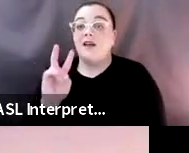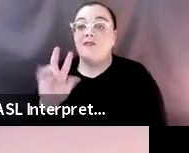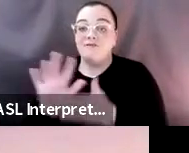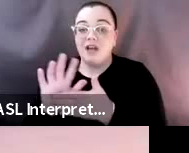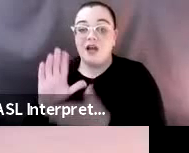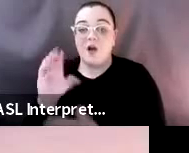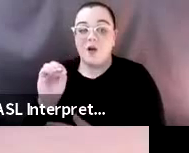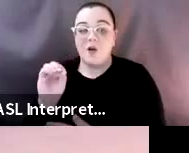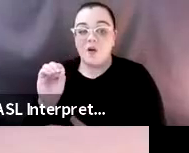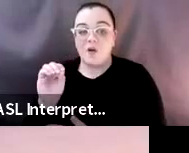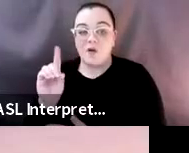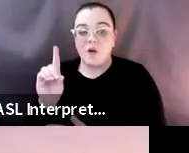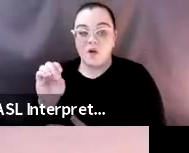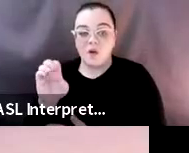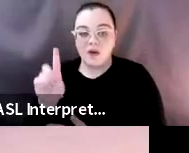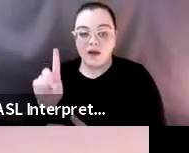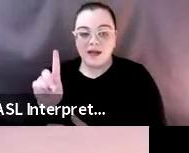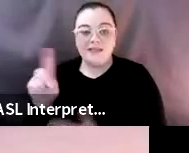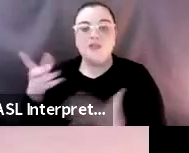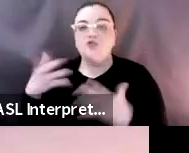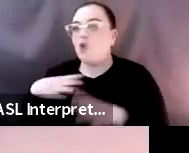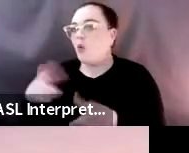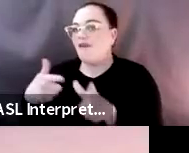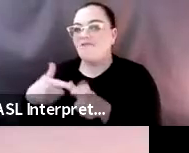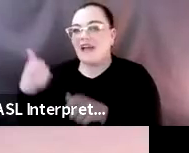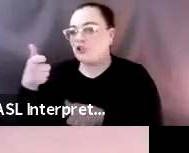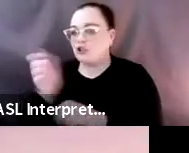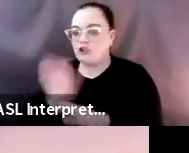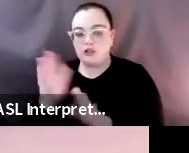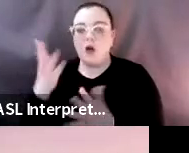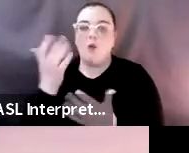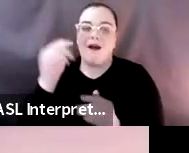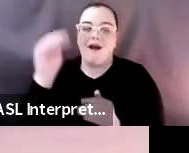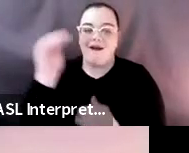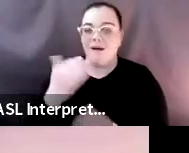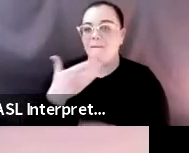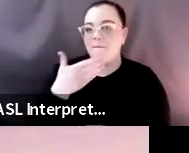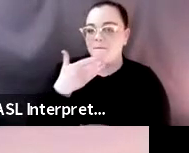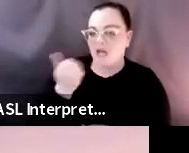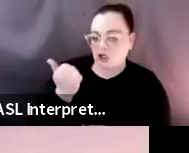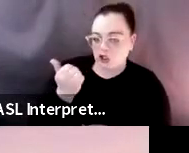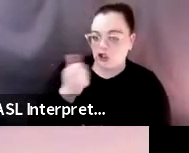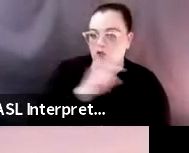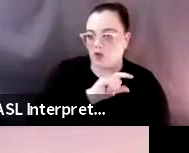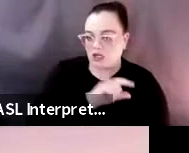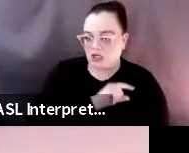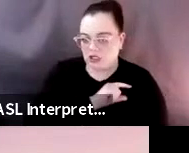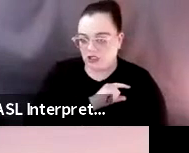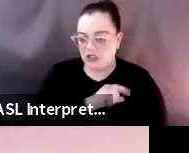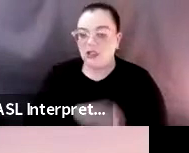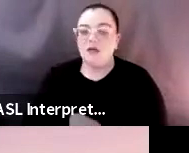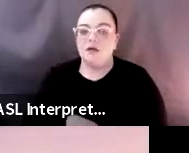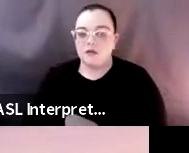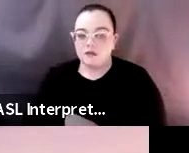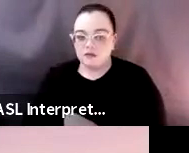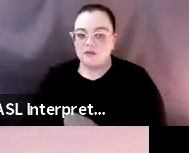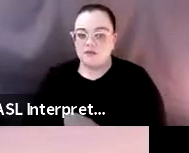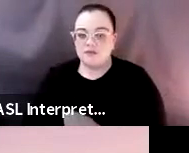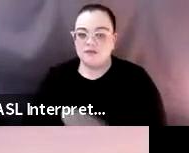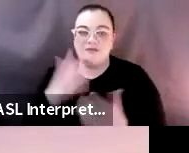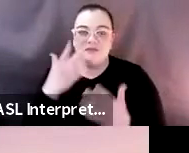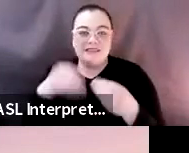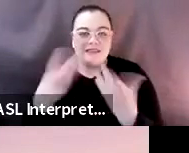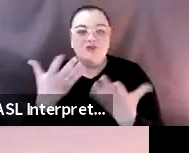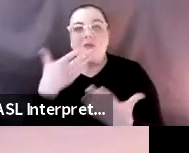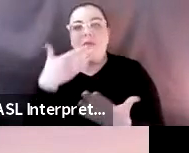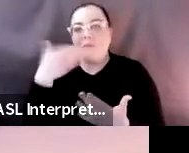encode, you want this better quality. You don't want it to encode faster and sort of degrade your image. You want better quality, crisper image. Make sure better